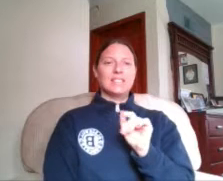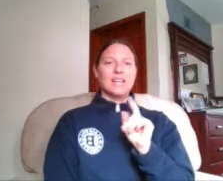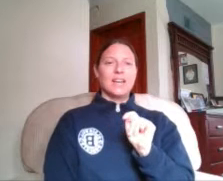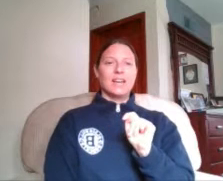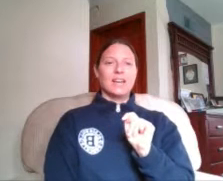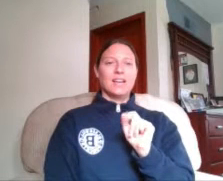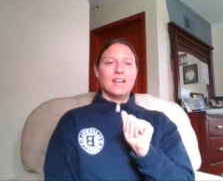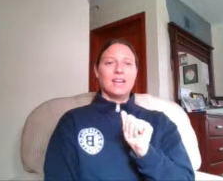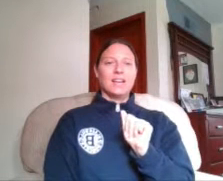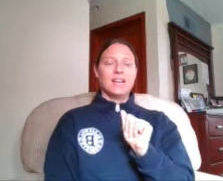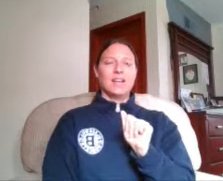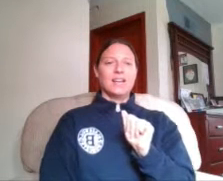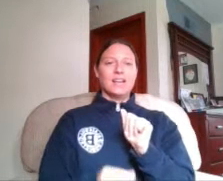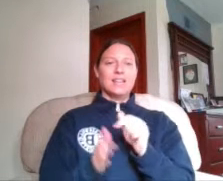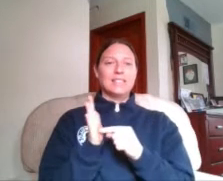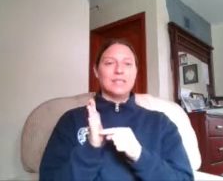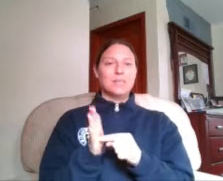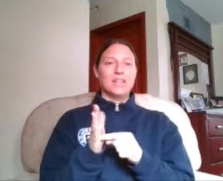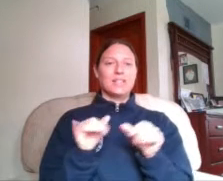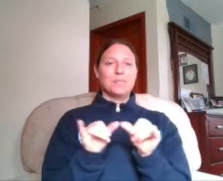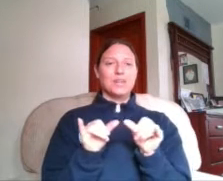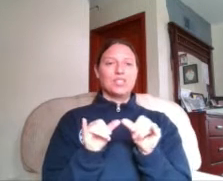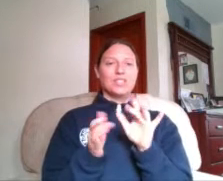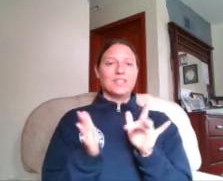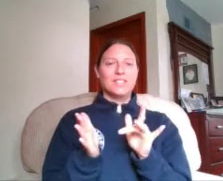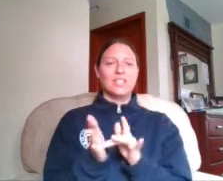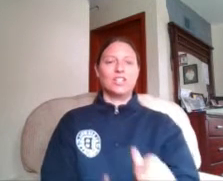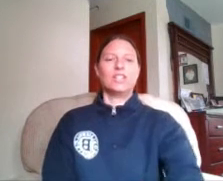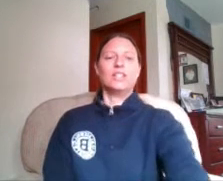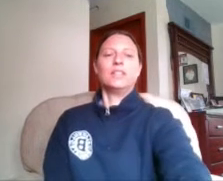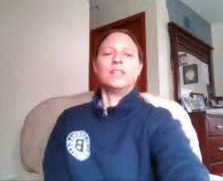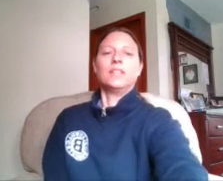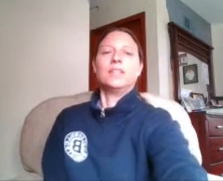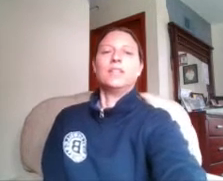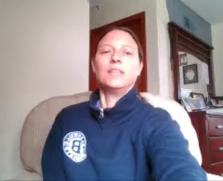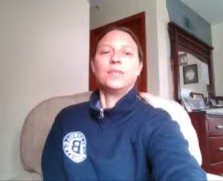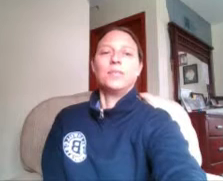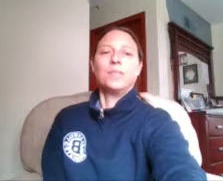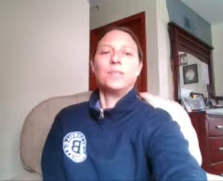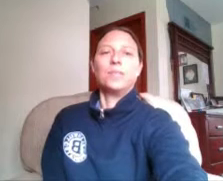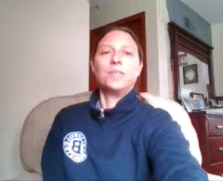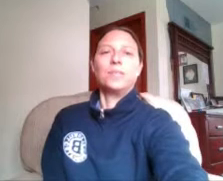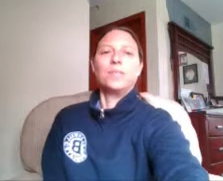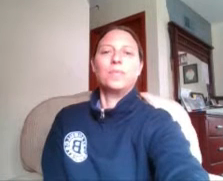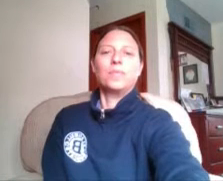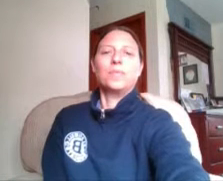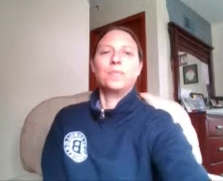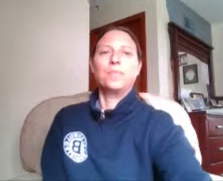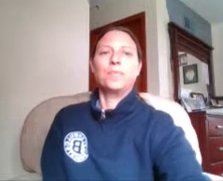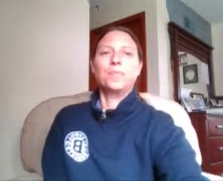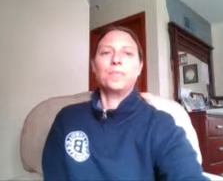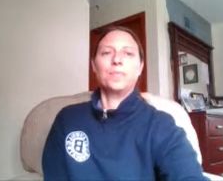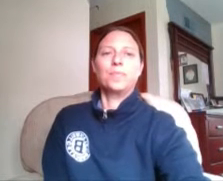center. This first slide is for you to grade your homework from